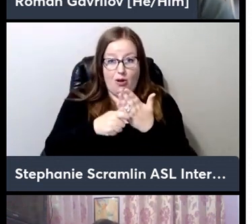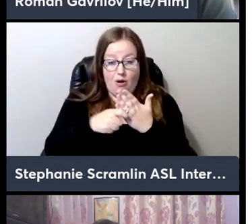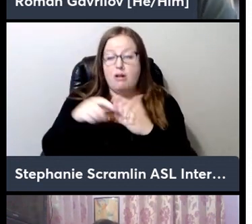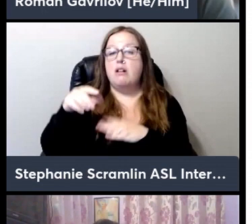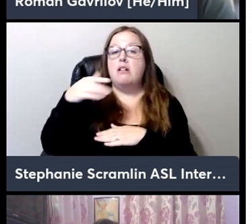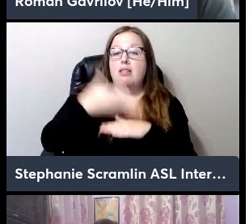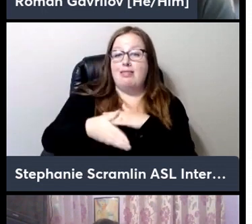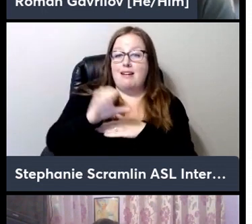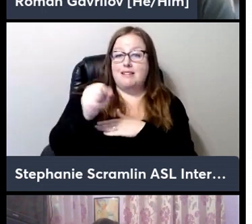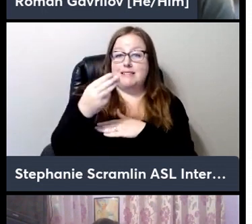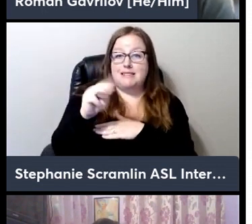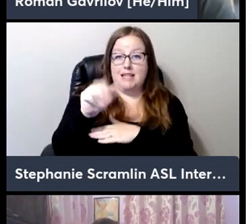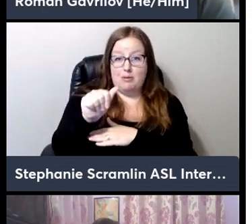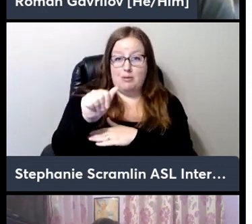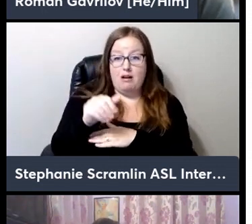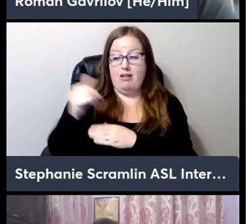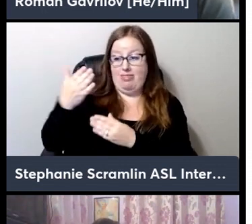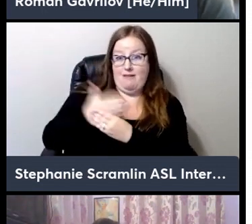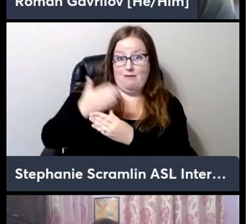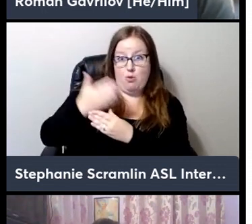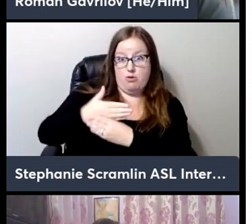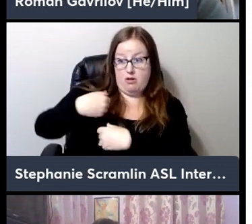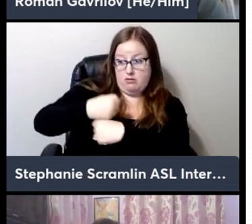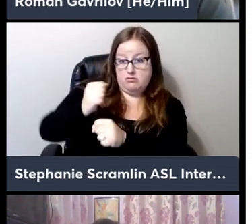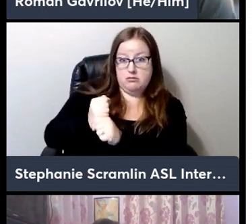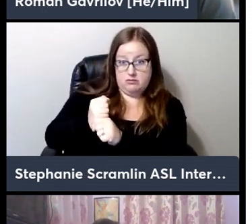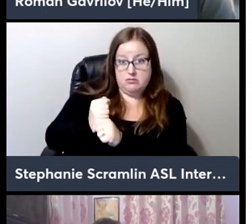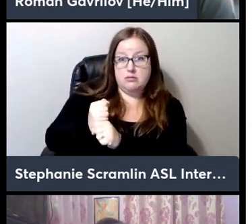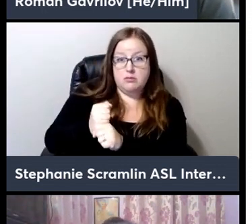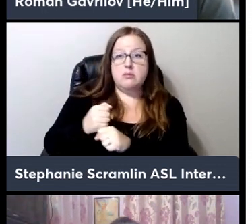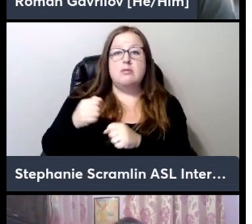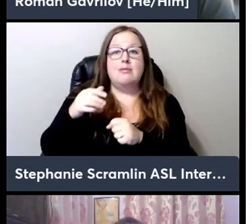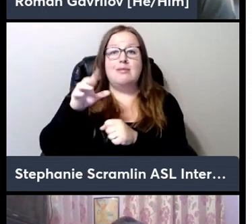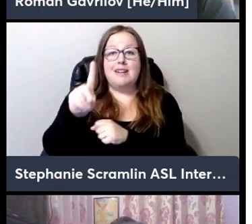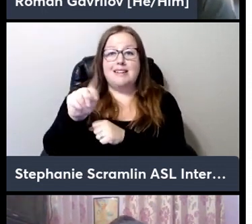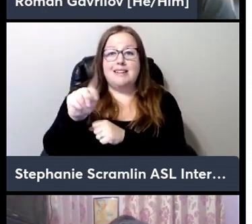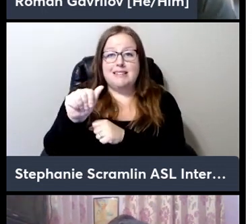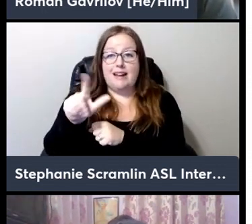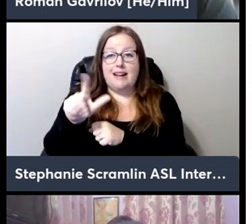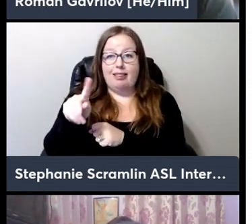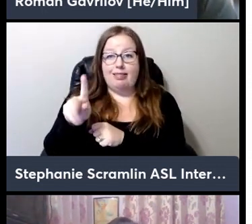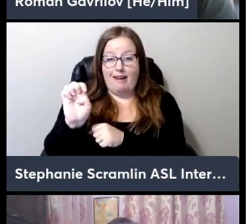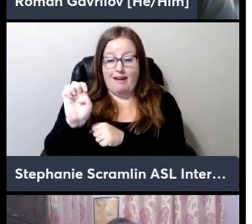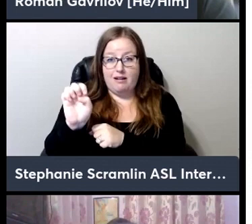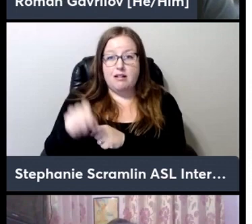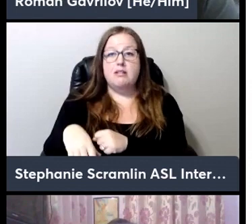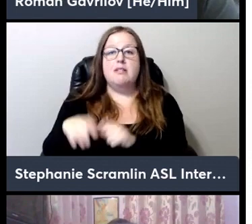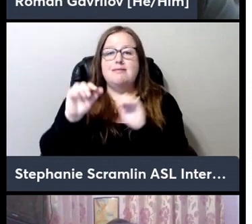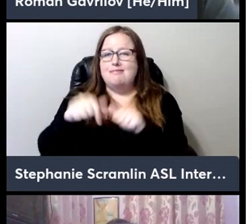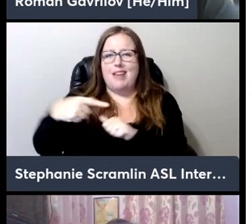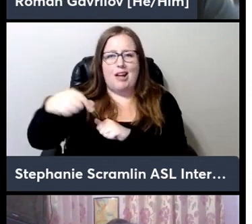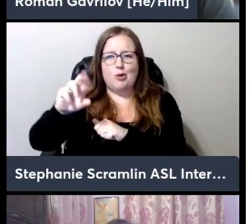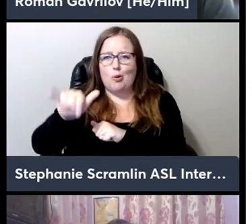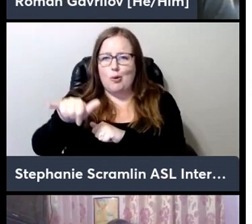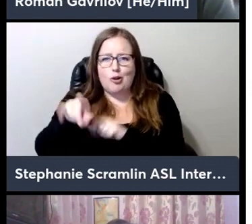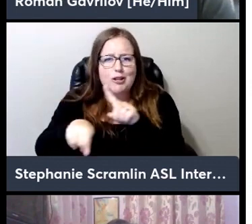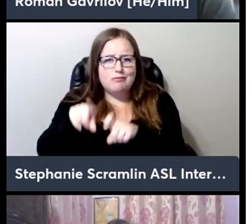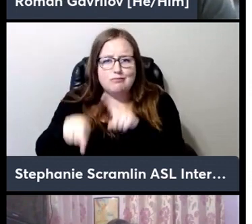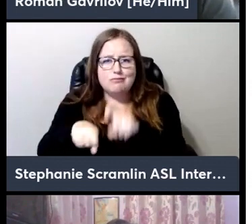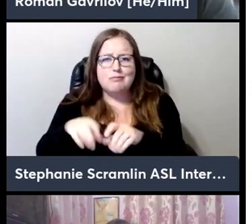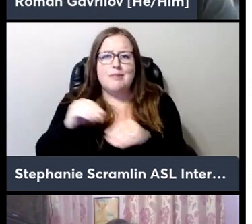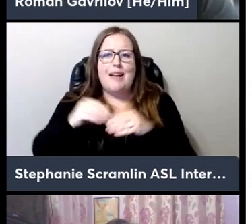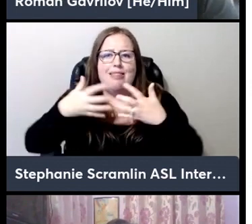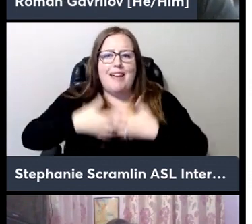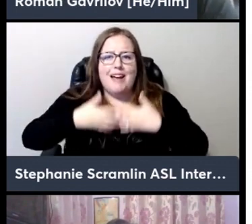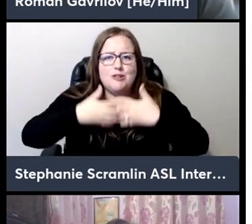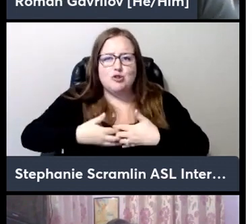that this folder that we're creating in data lake on S3 can be queried through the Athena engine